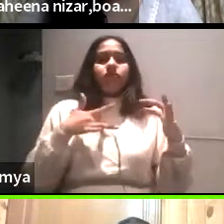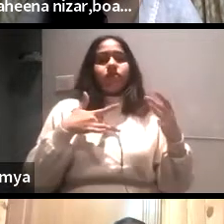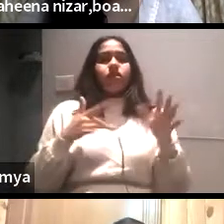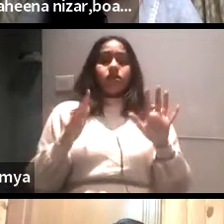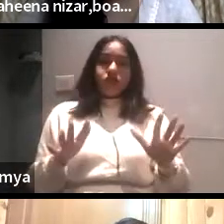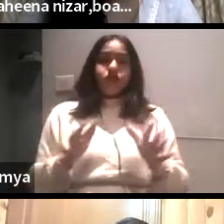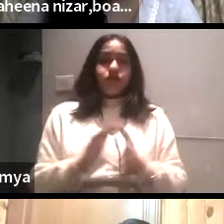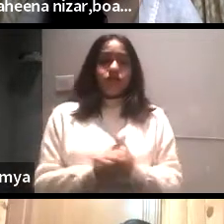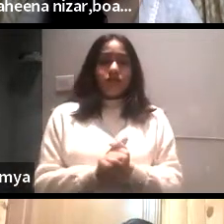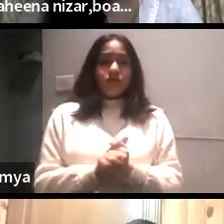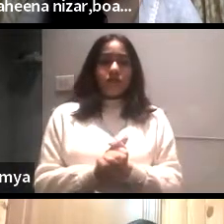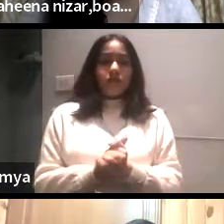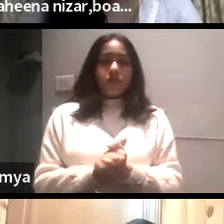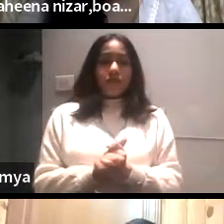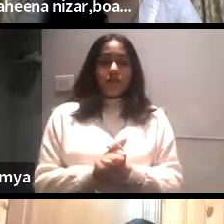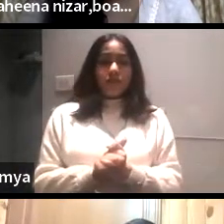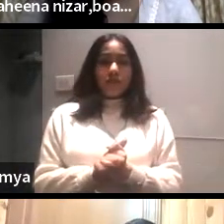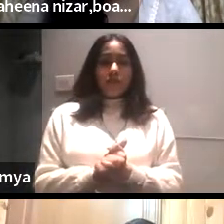Wow.